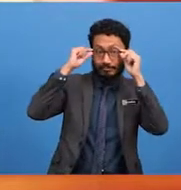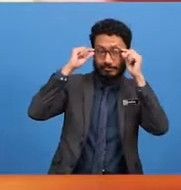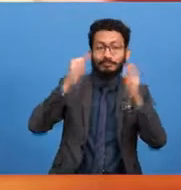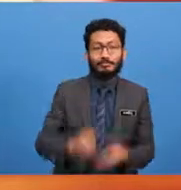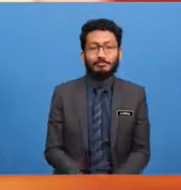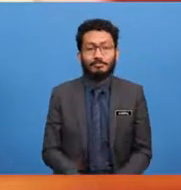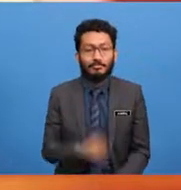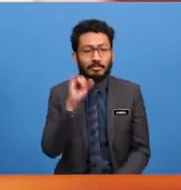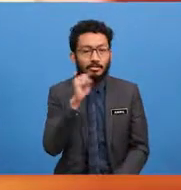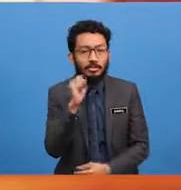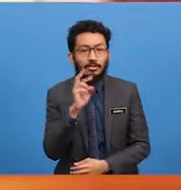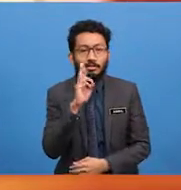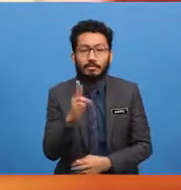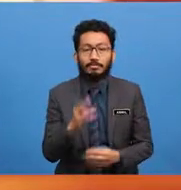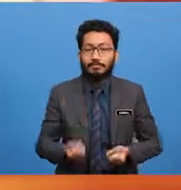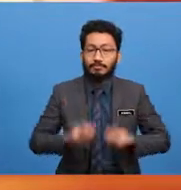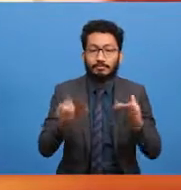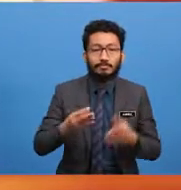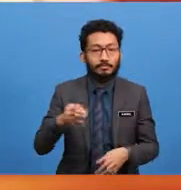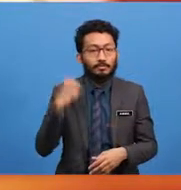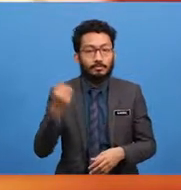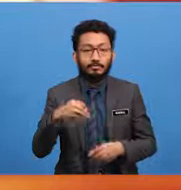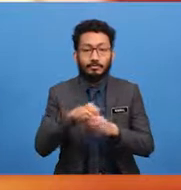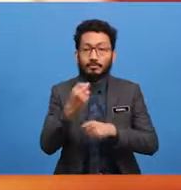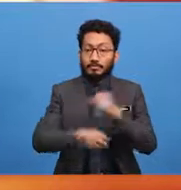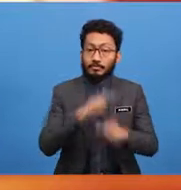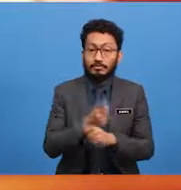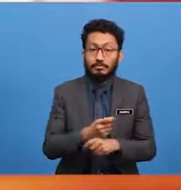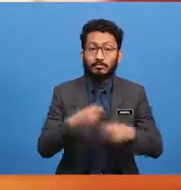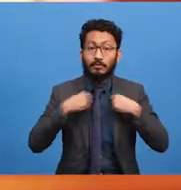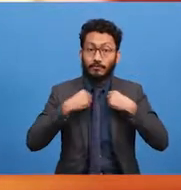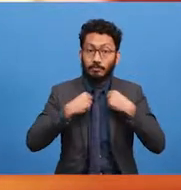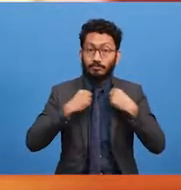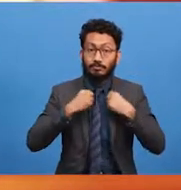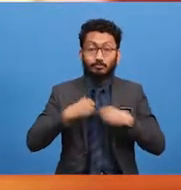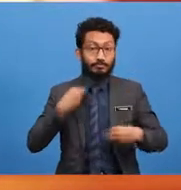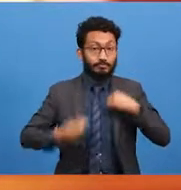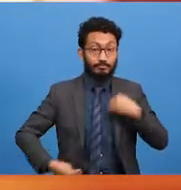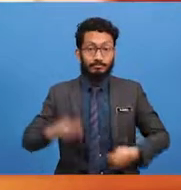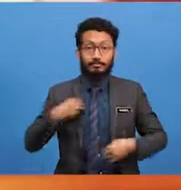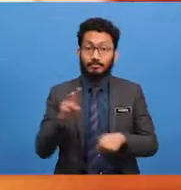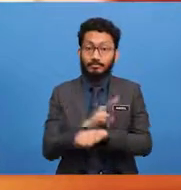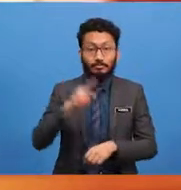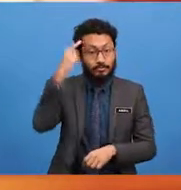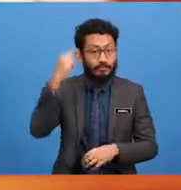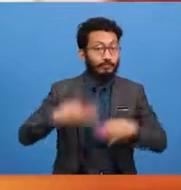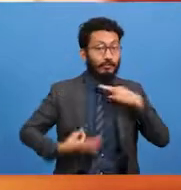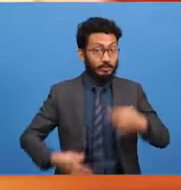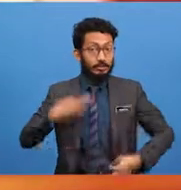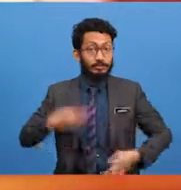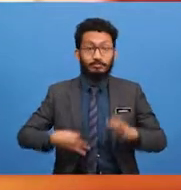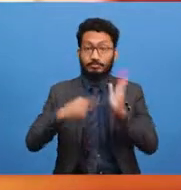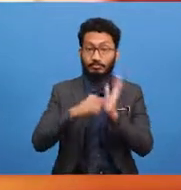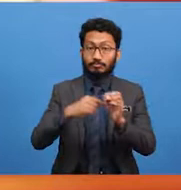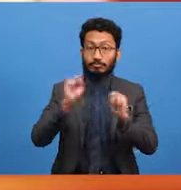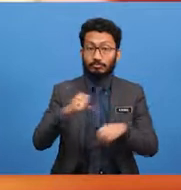are many other types of clothes that a model wears for a fashion show. Can you tell